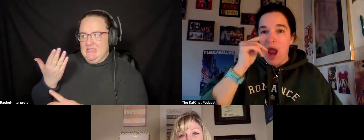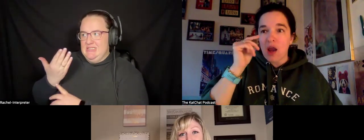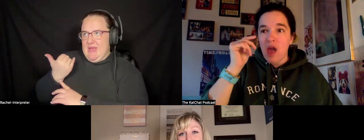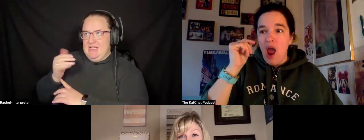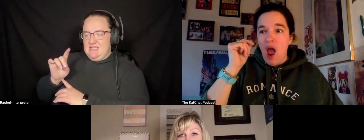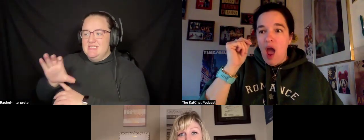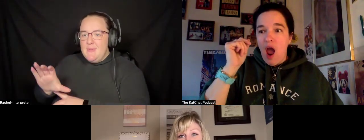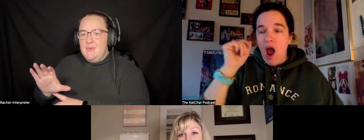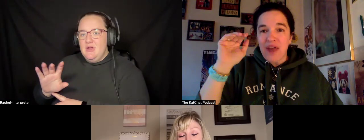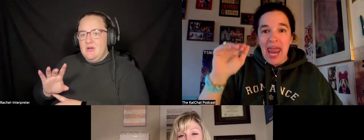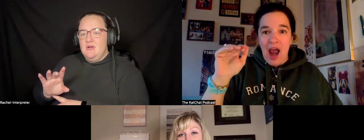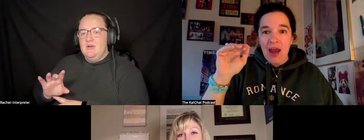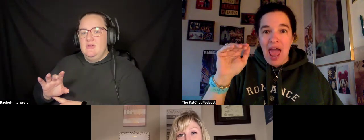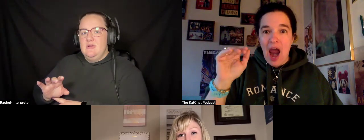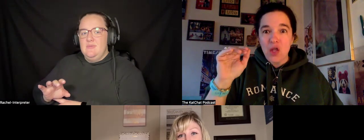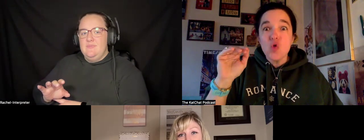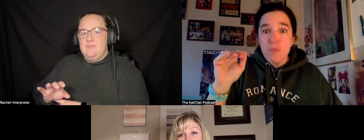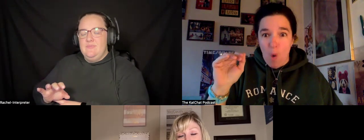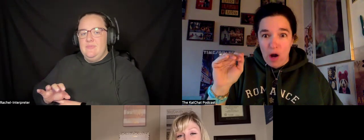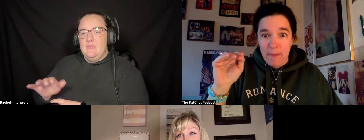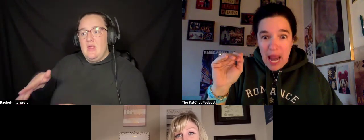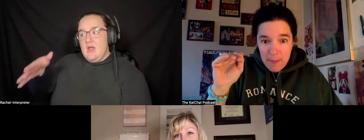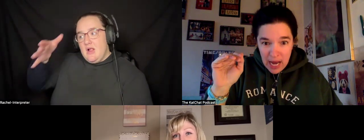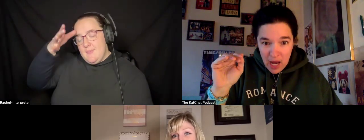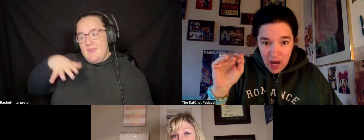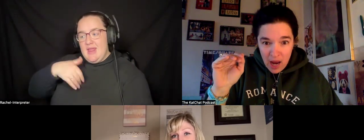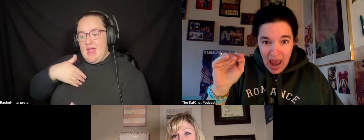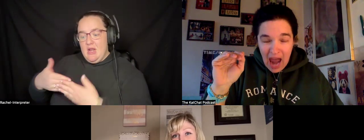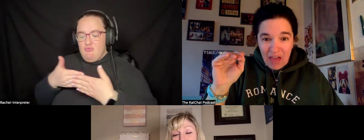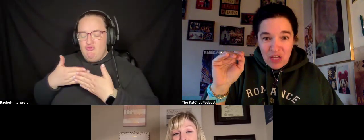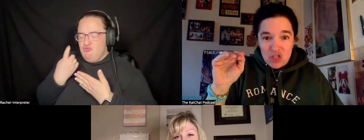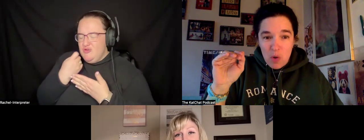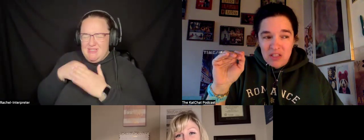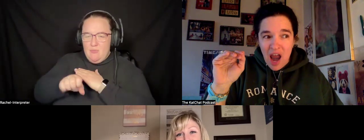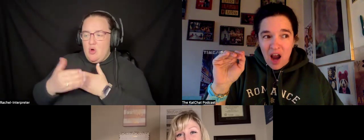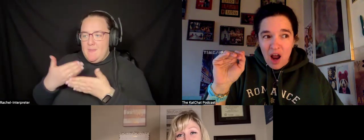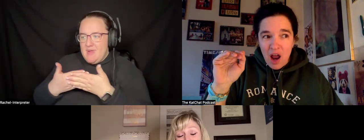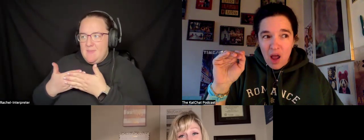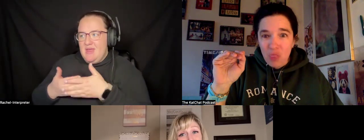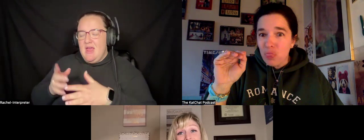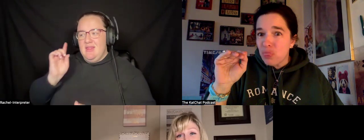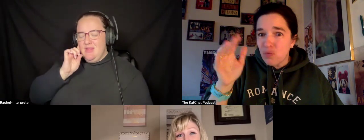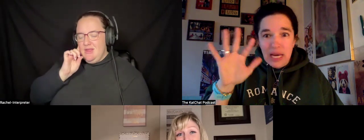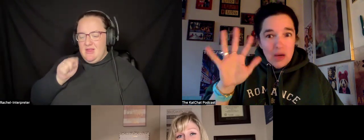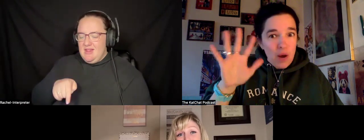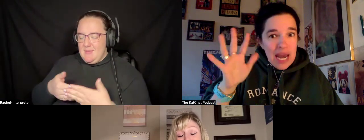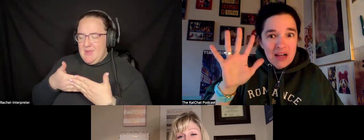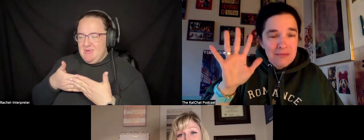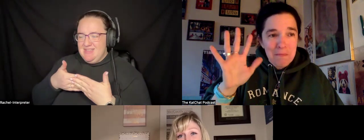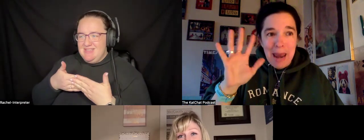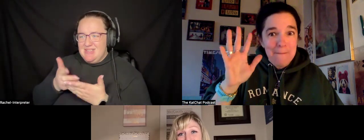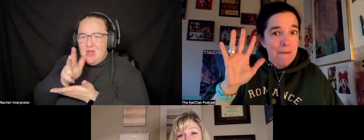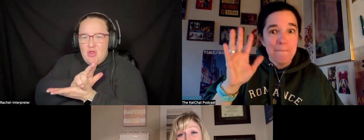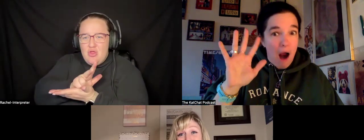December when a band had a newborn baby. And I think she was like